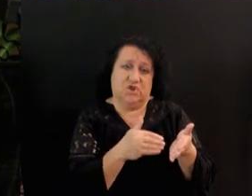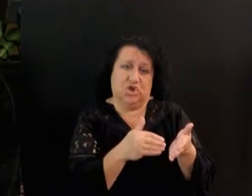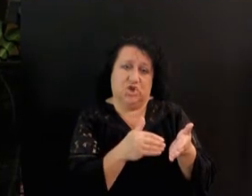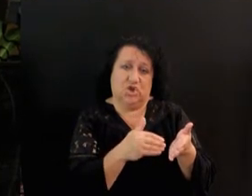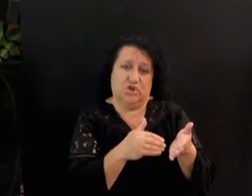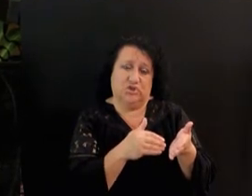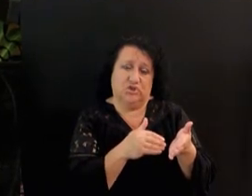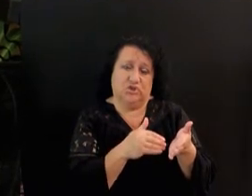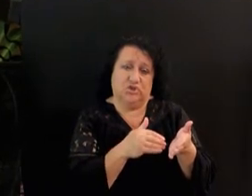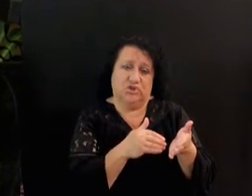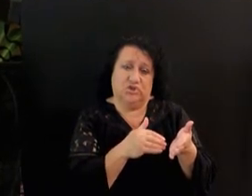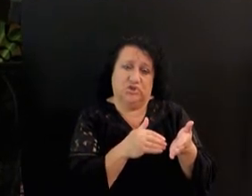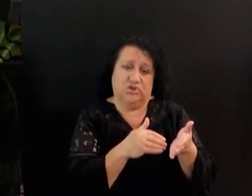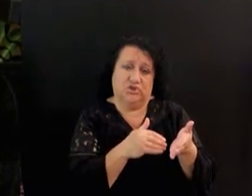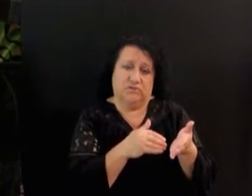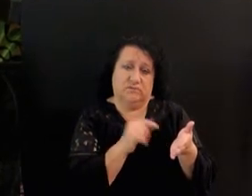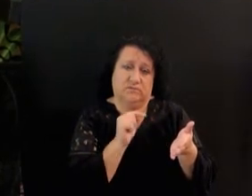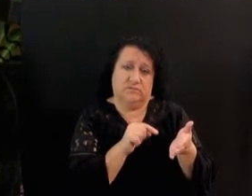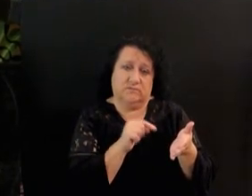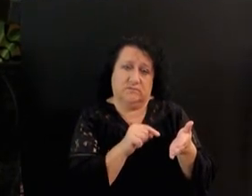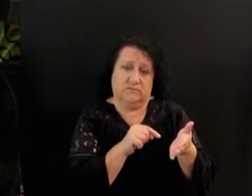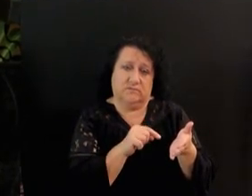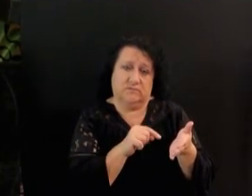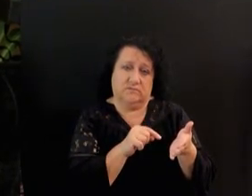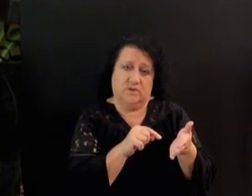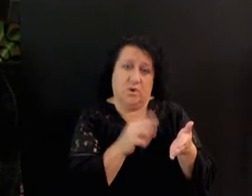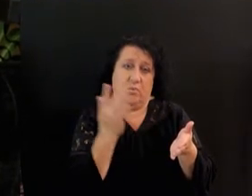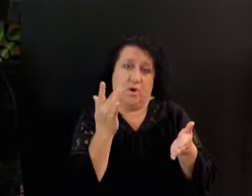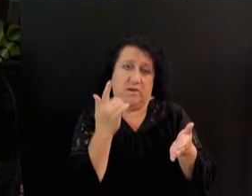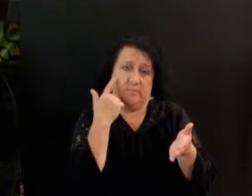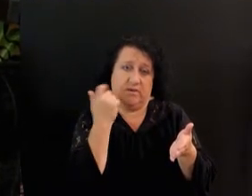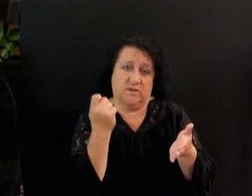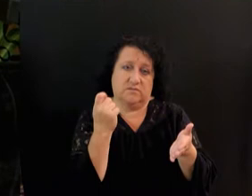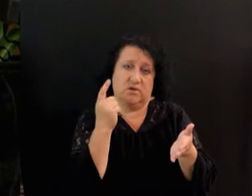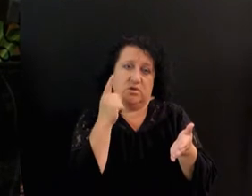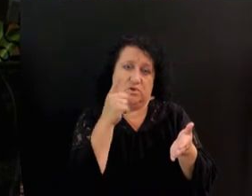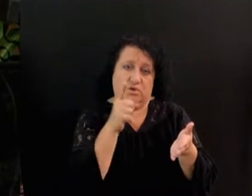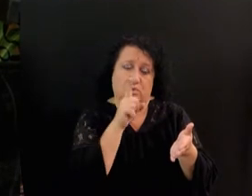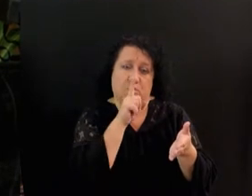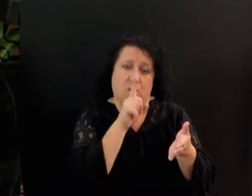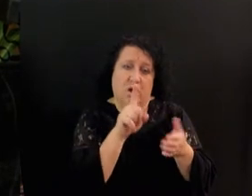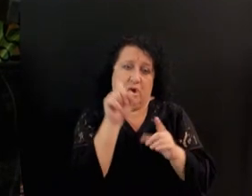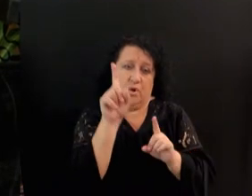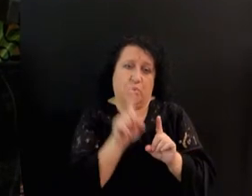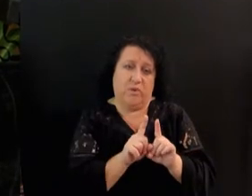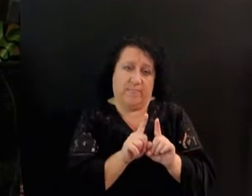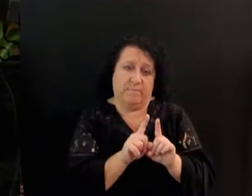center of the psalm. For you are what? With me.